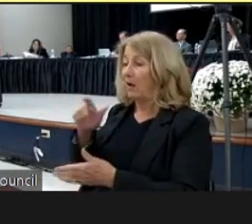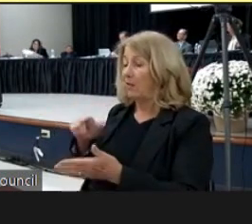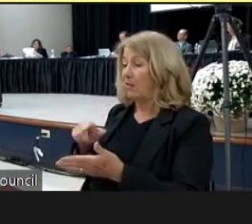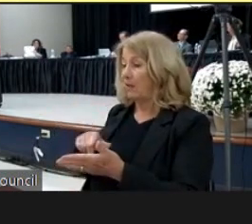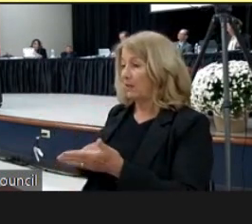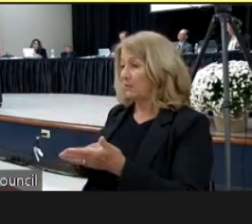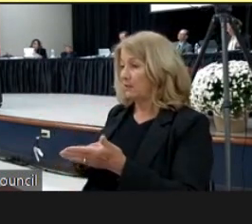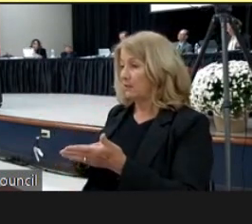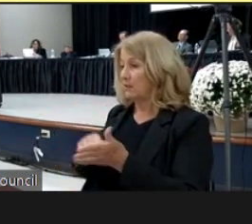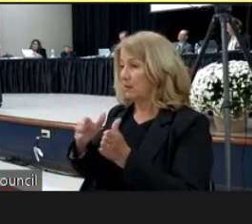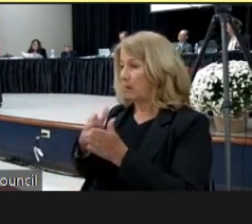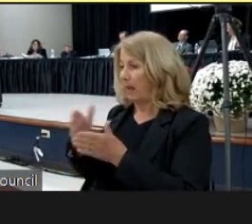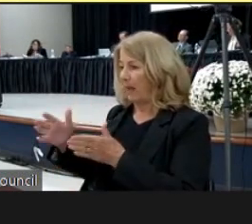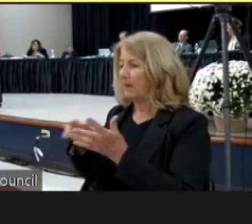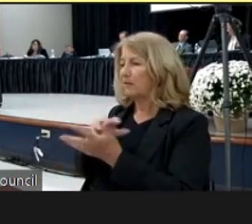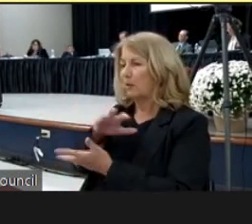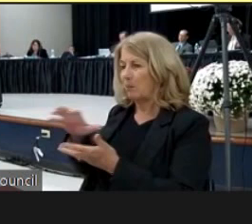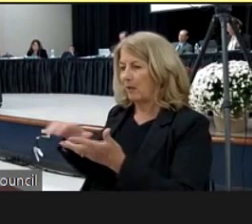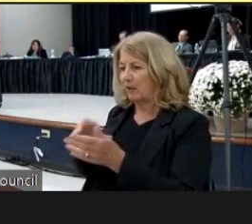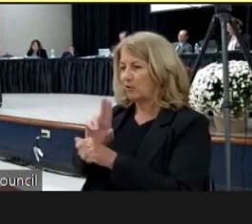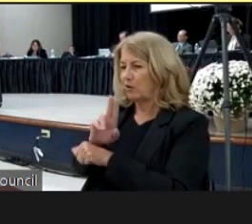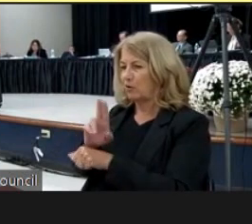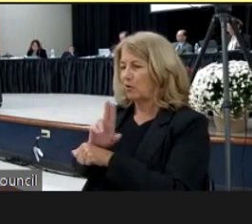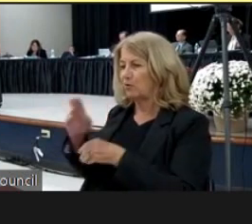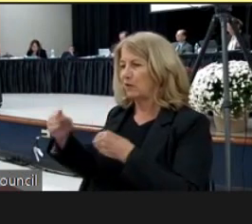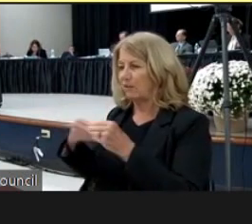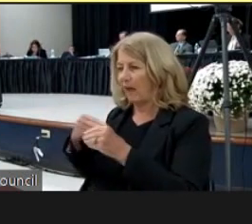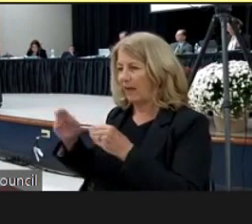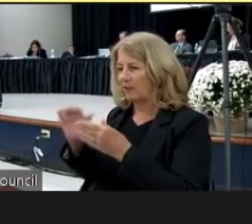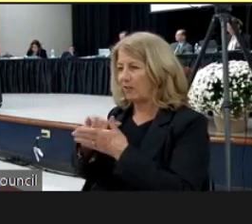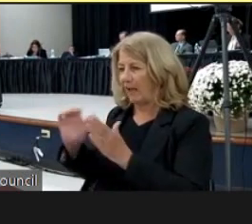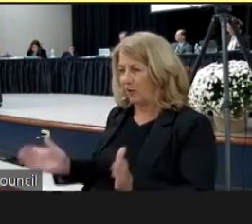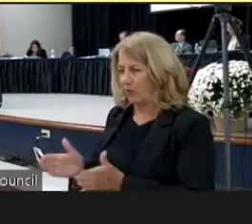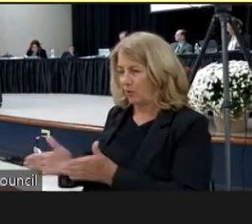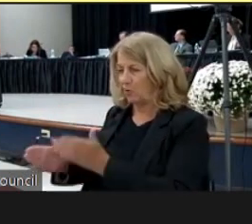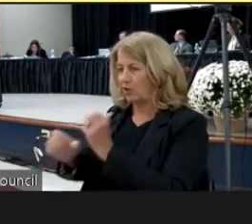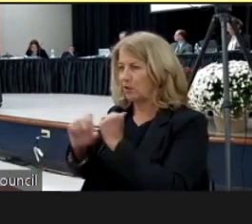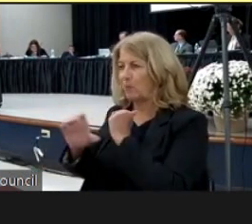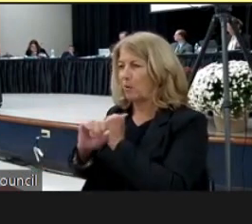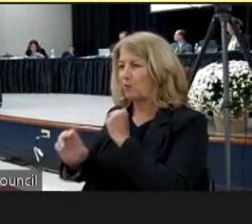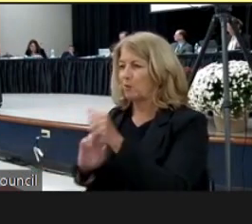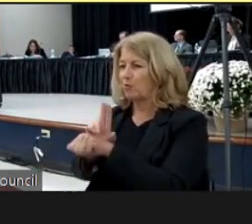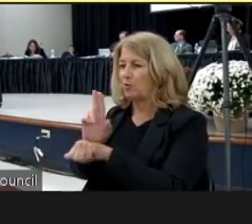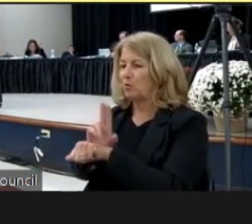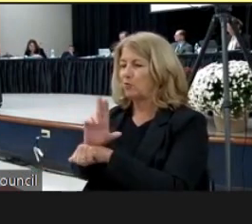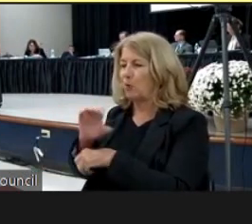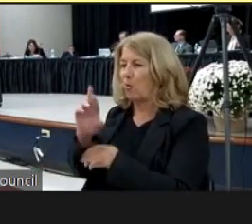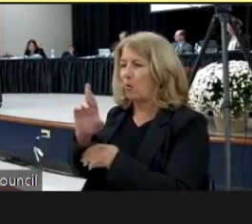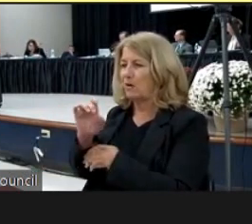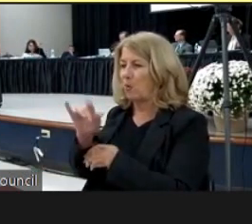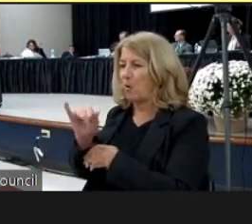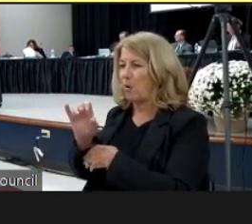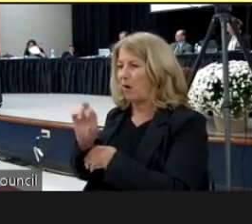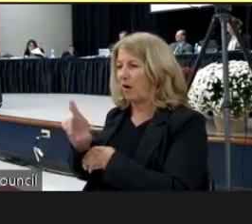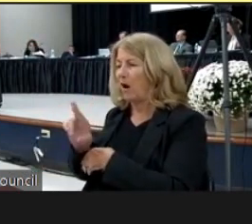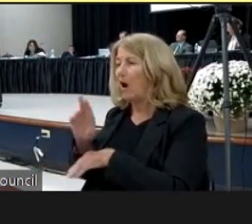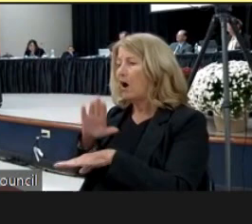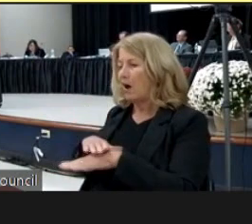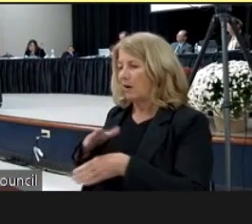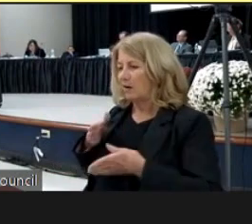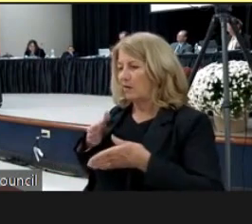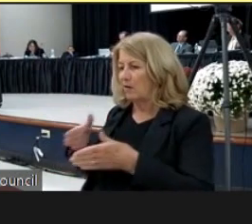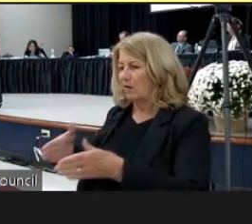plan, which is mixed use flex, which does encourage commercial uses. The corridor along Franklin and Waco